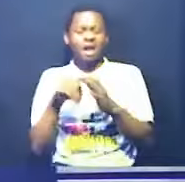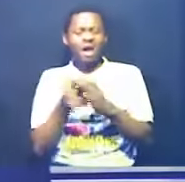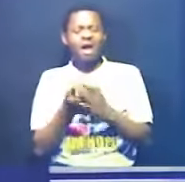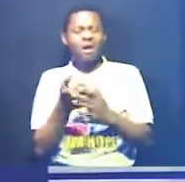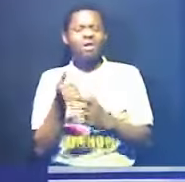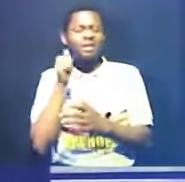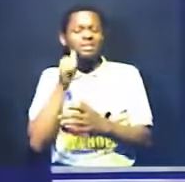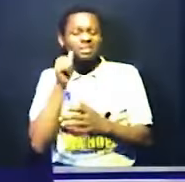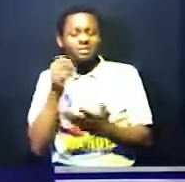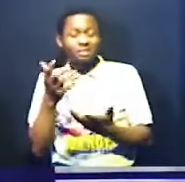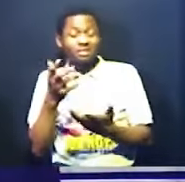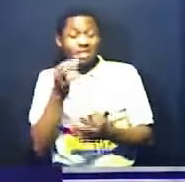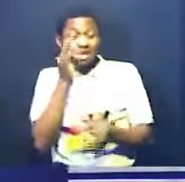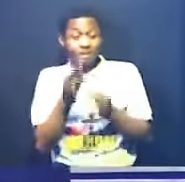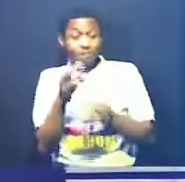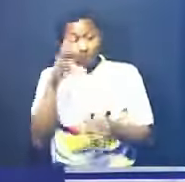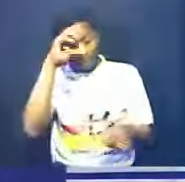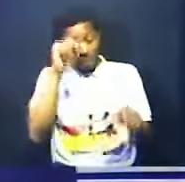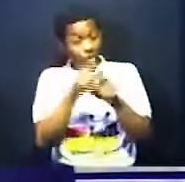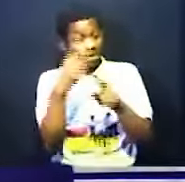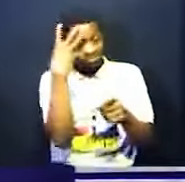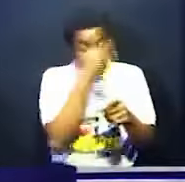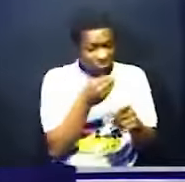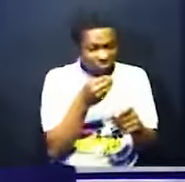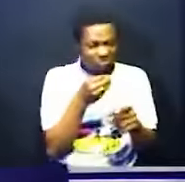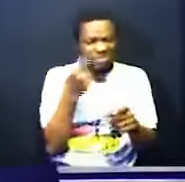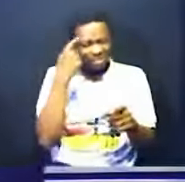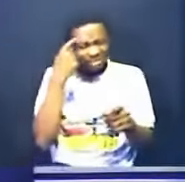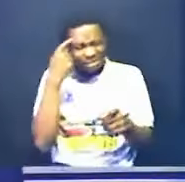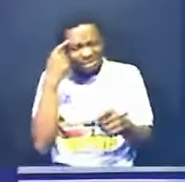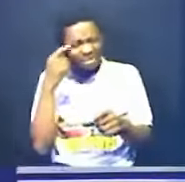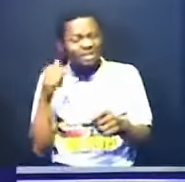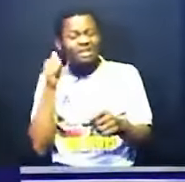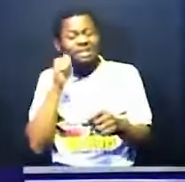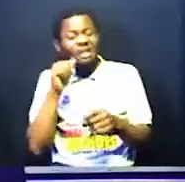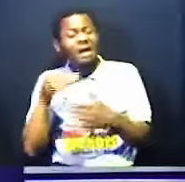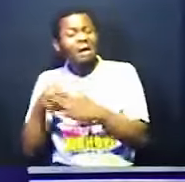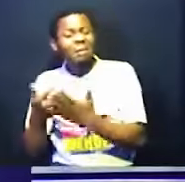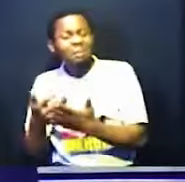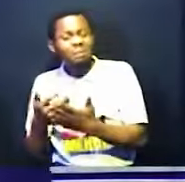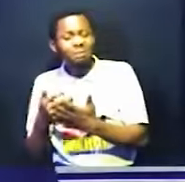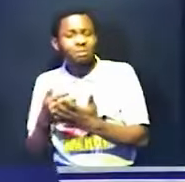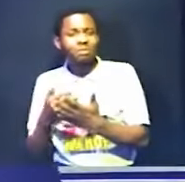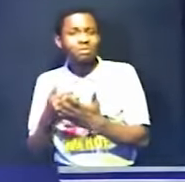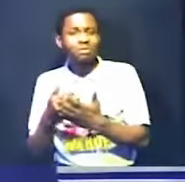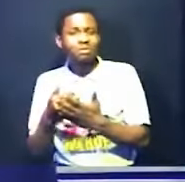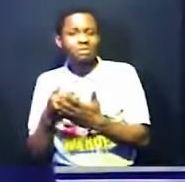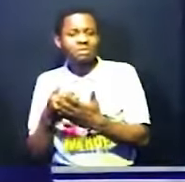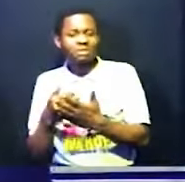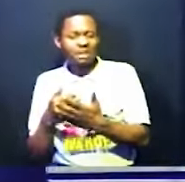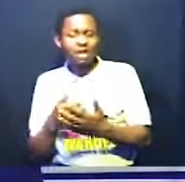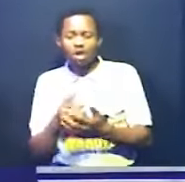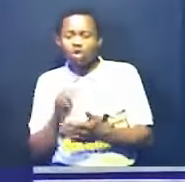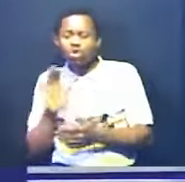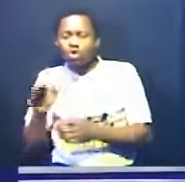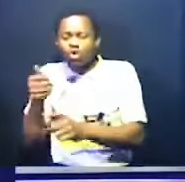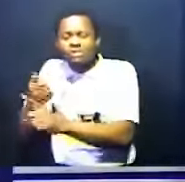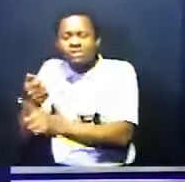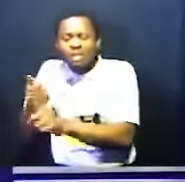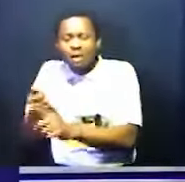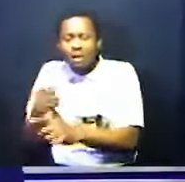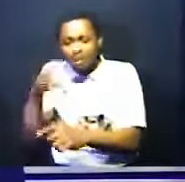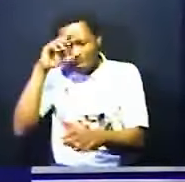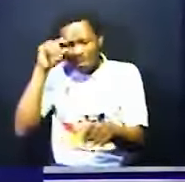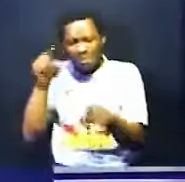mema panifuo hu ofa. Wa afu ani bu abaya no. To the extent that his big brother Amnon wanted her, and he